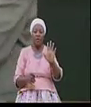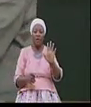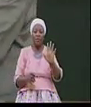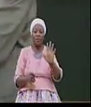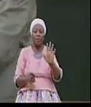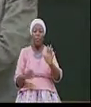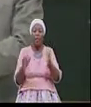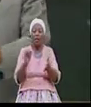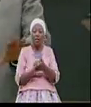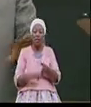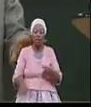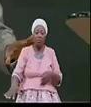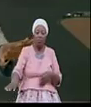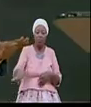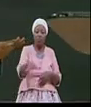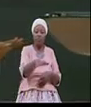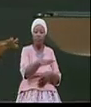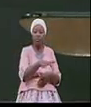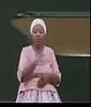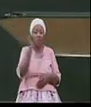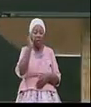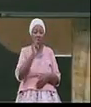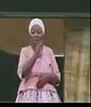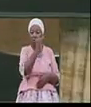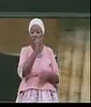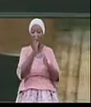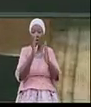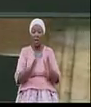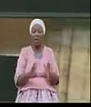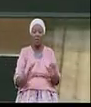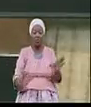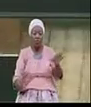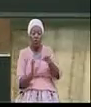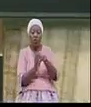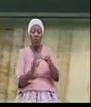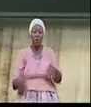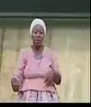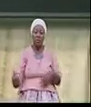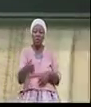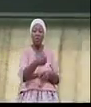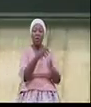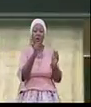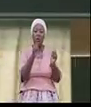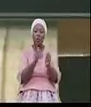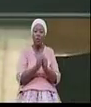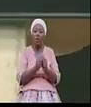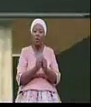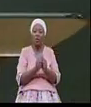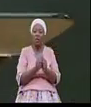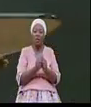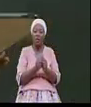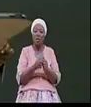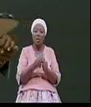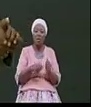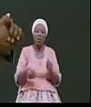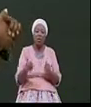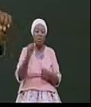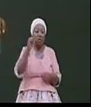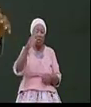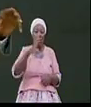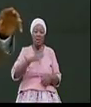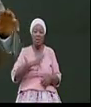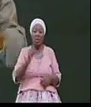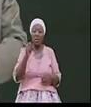that those Israelites joined themselves with, those ladies